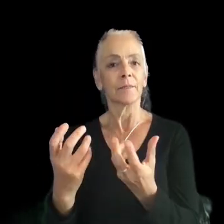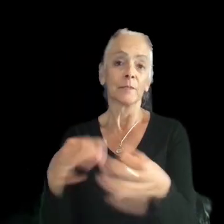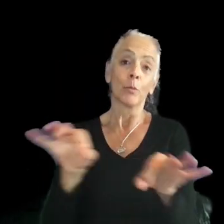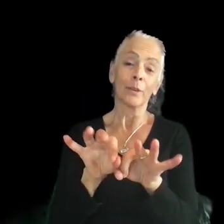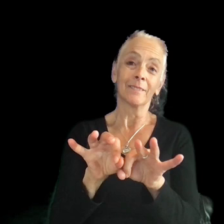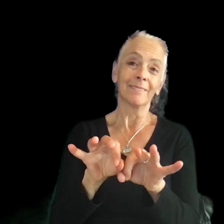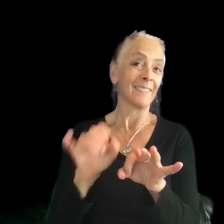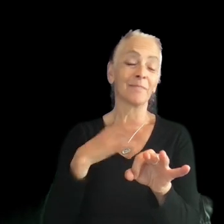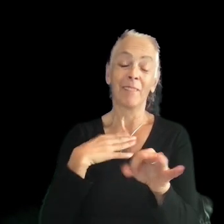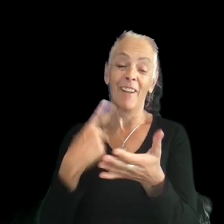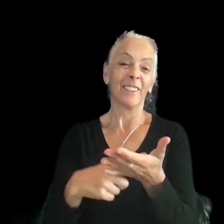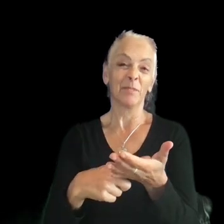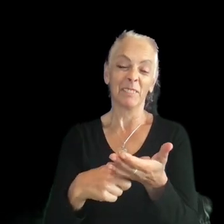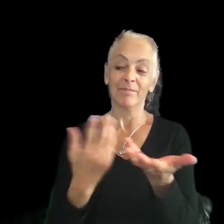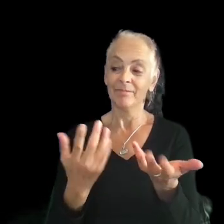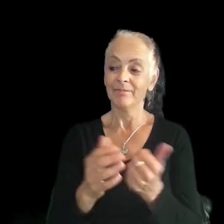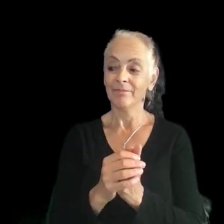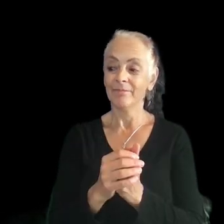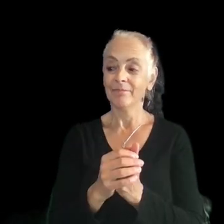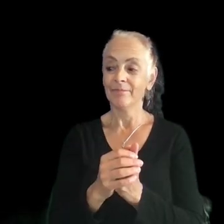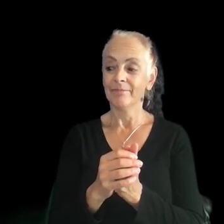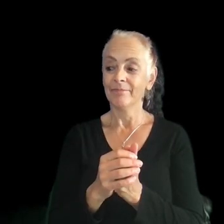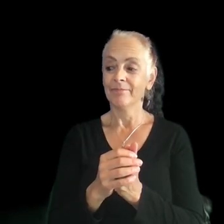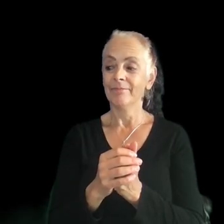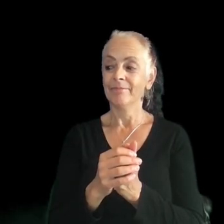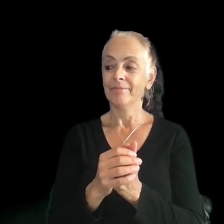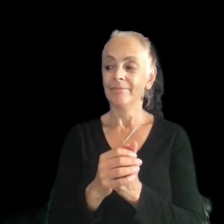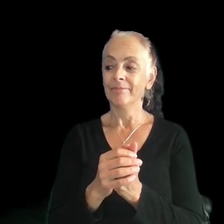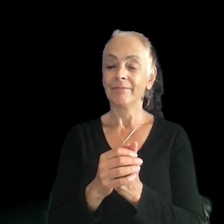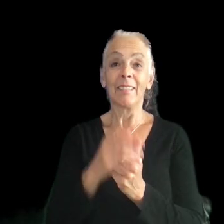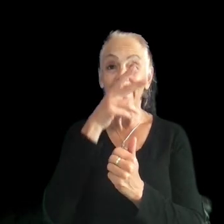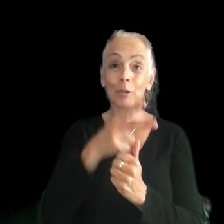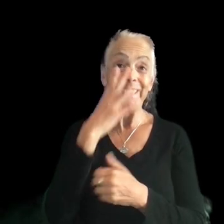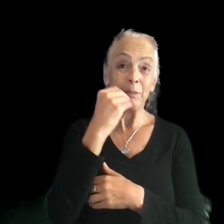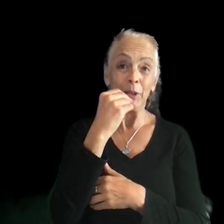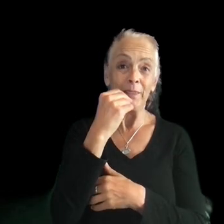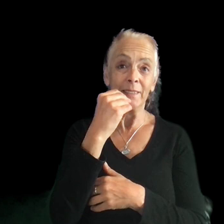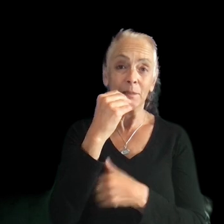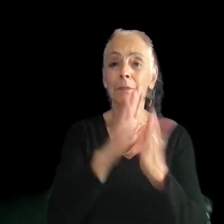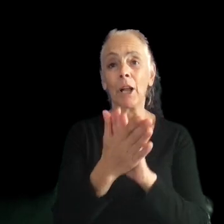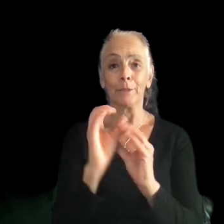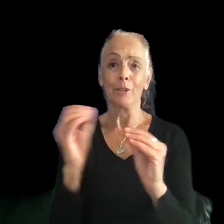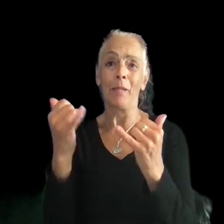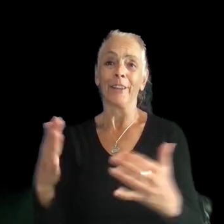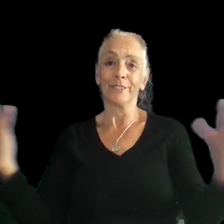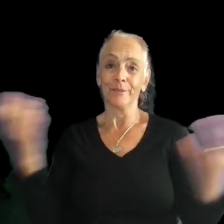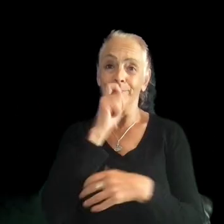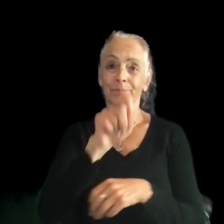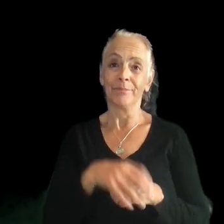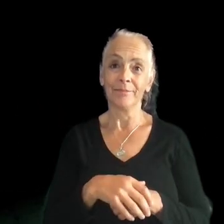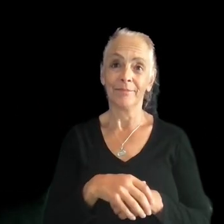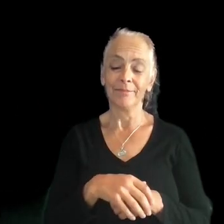argument crappy experience no players and we didn't even start to talk about accessibility